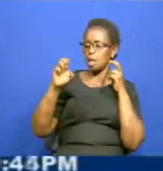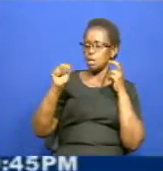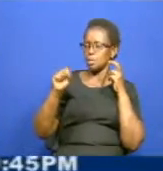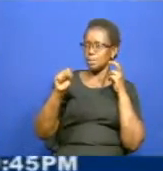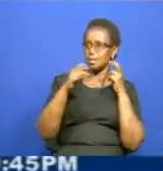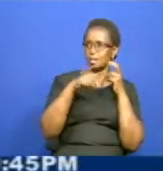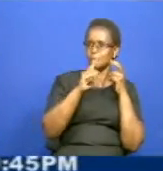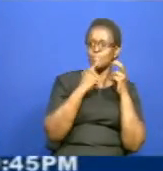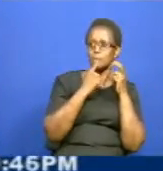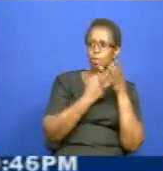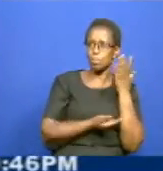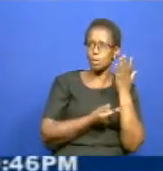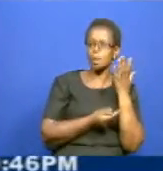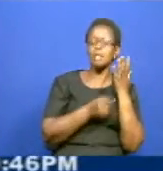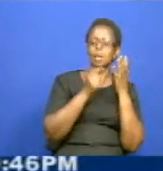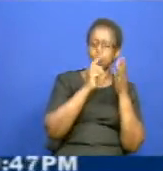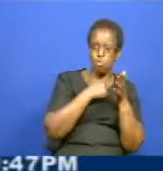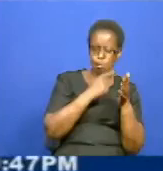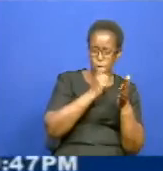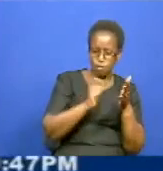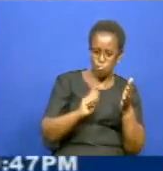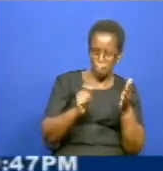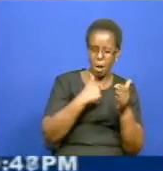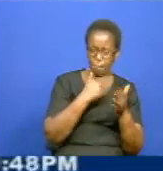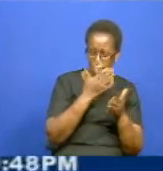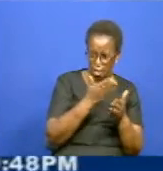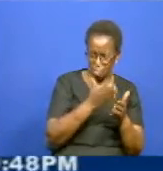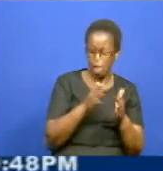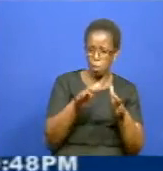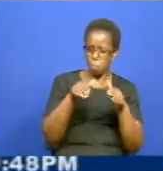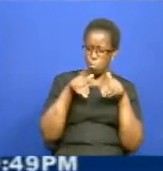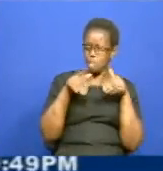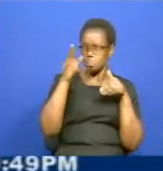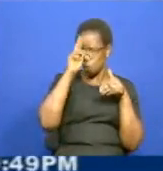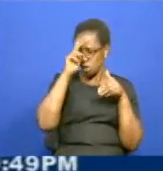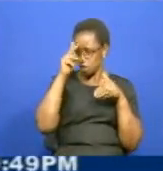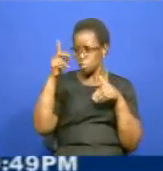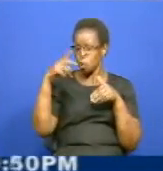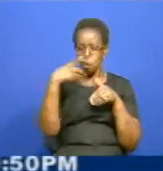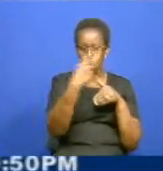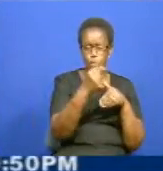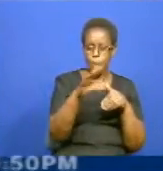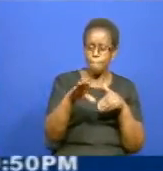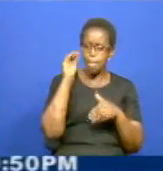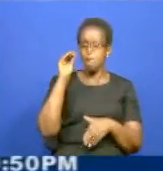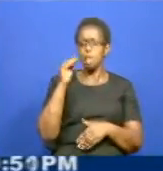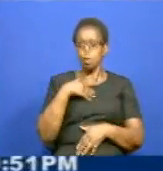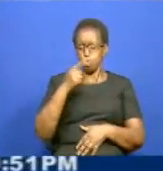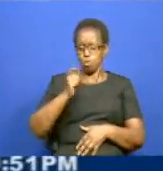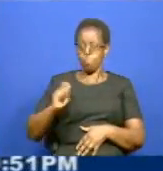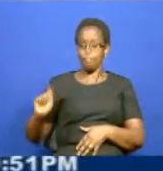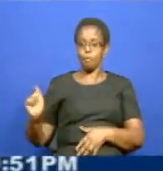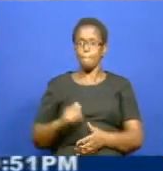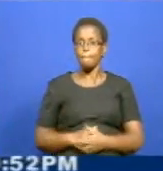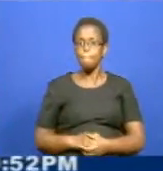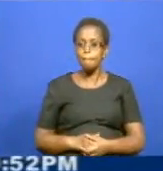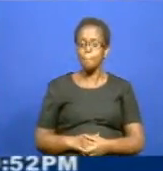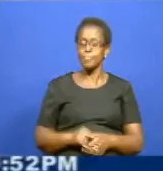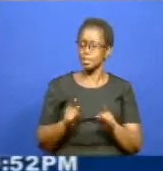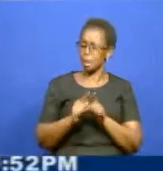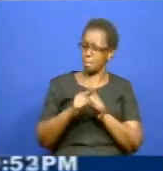directing the police to go and collect the uniform. I also heard recently, Mr. Speaker,